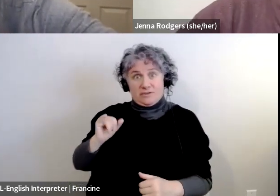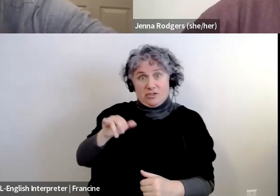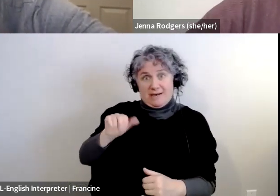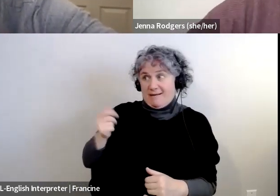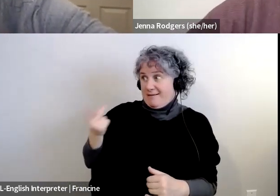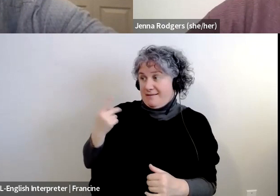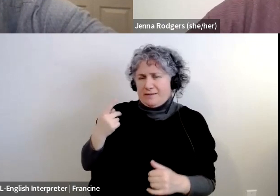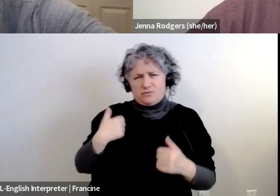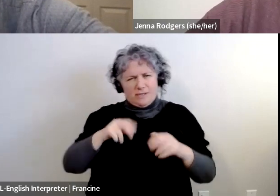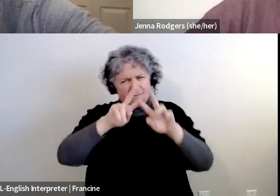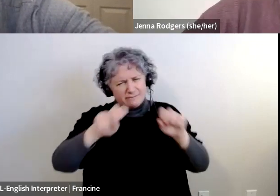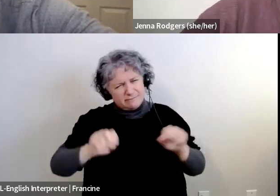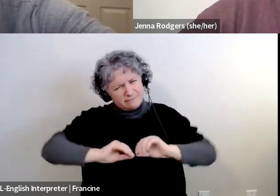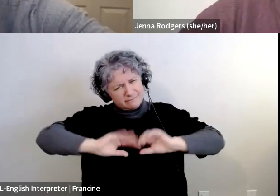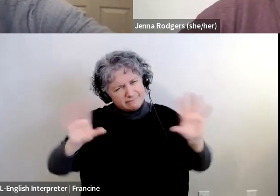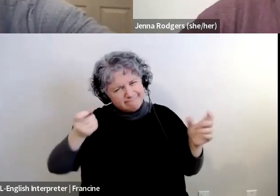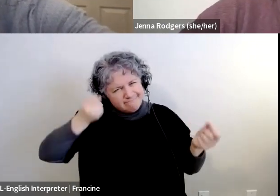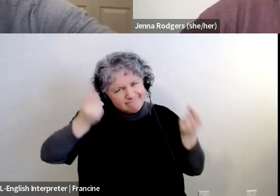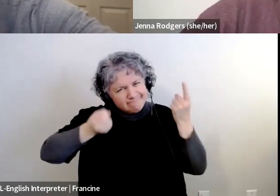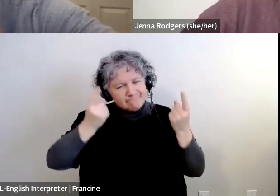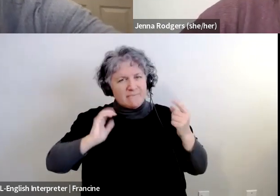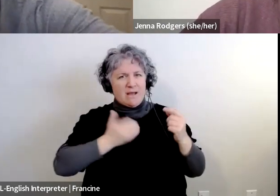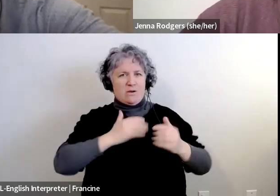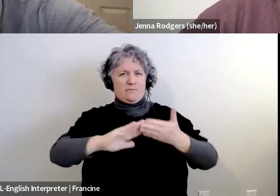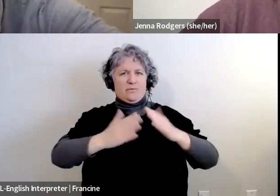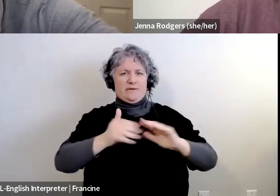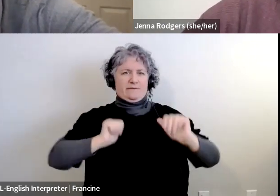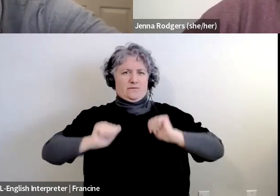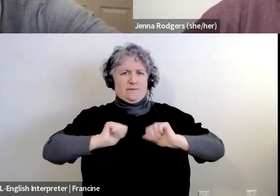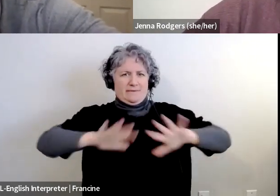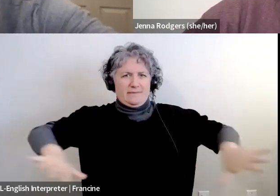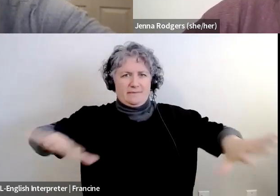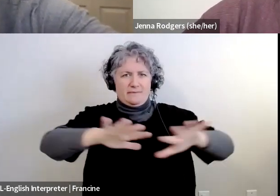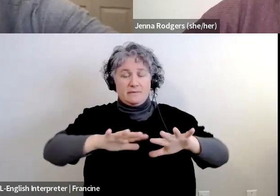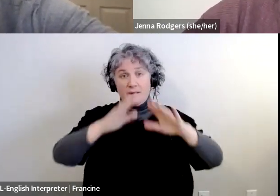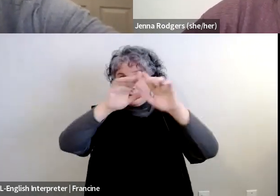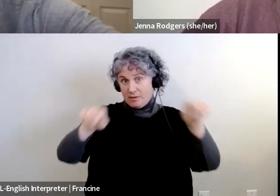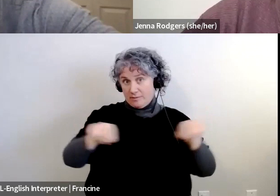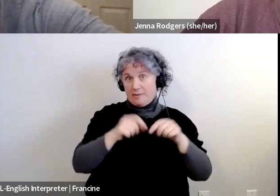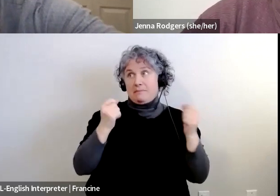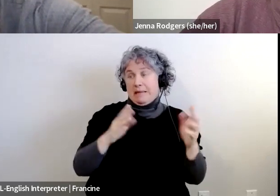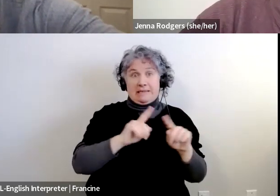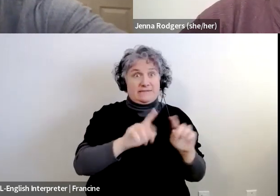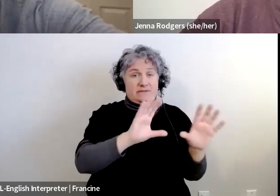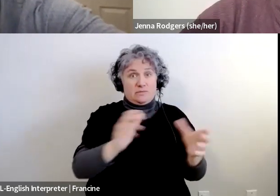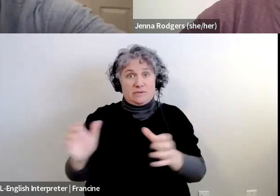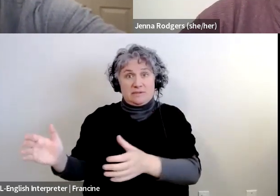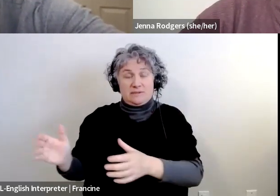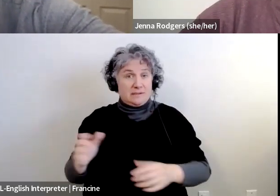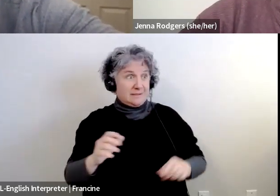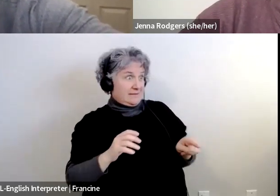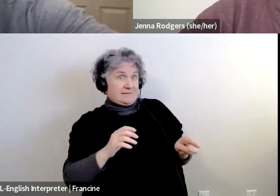some of the dynamics within our community. I've done pyramids, again, with lots of different communities. I went in working with junior high